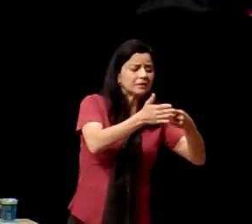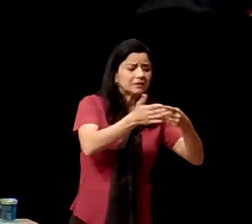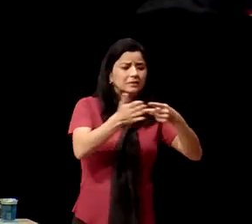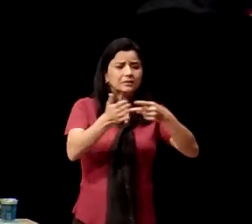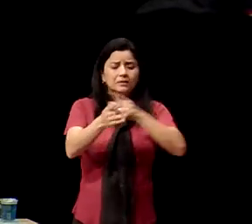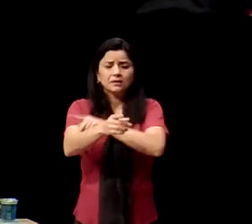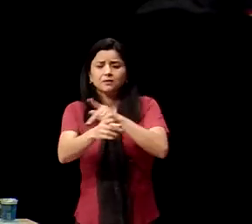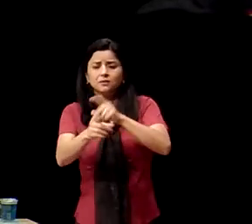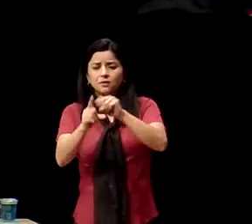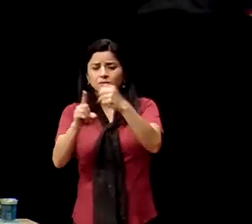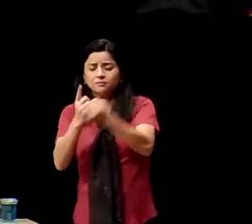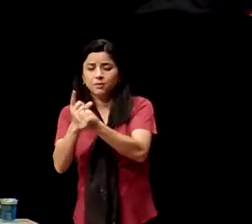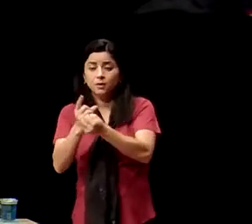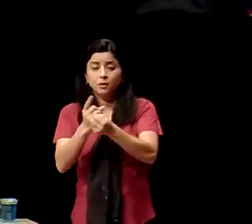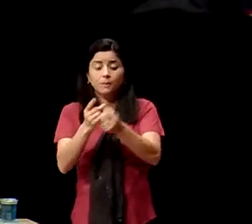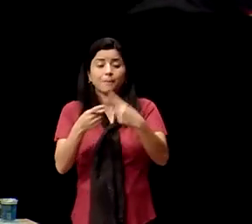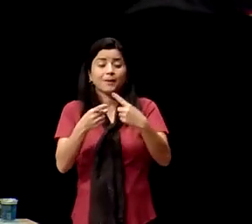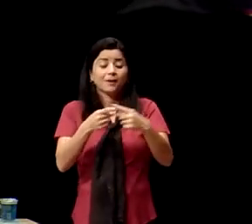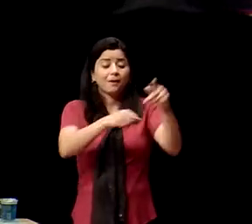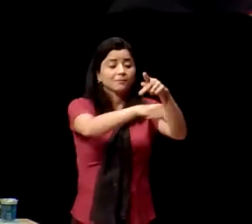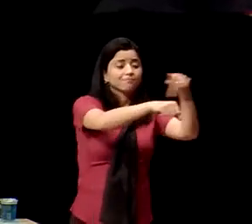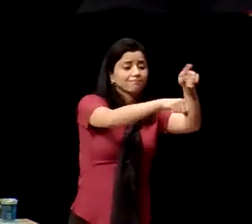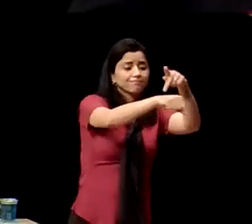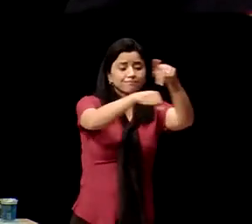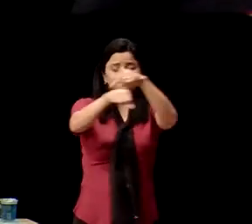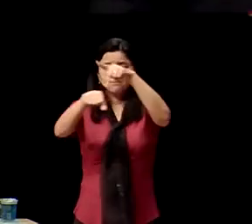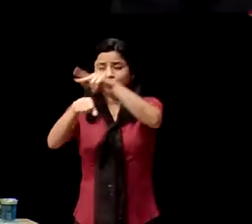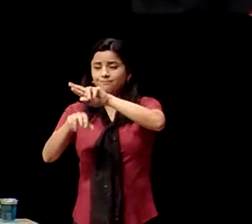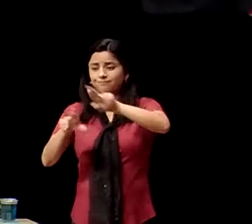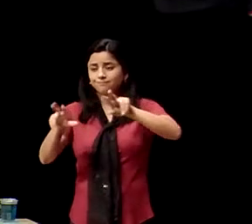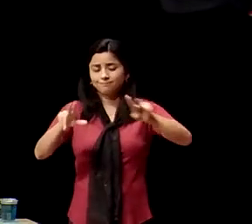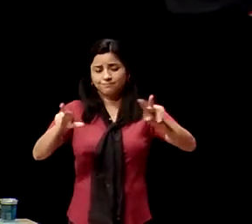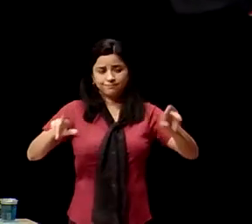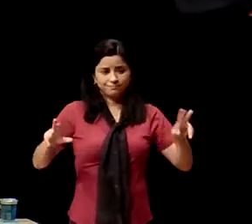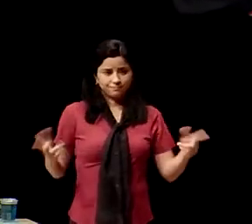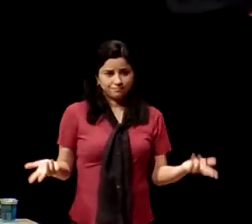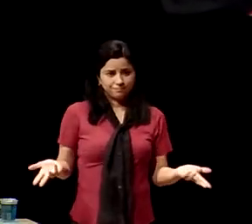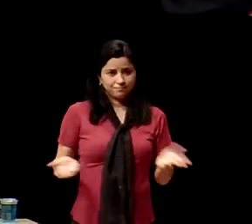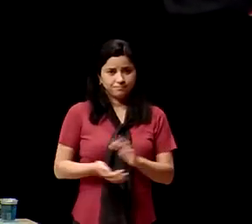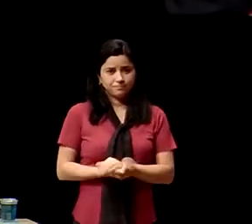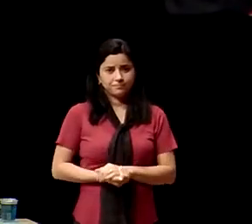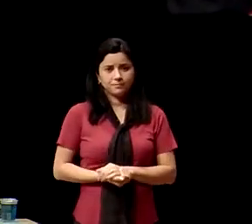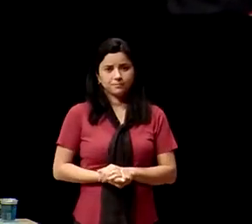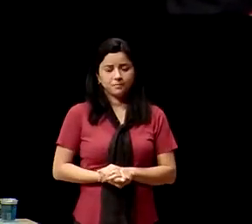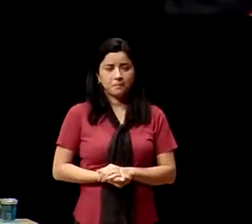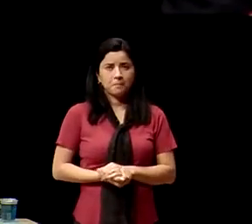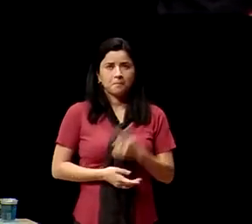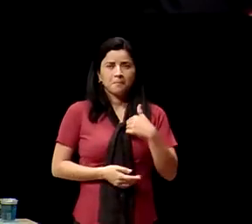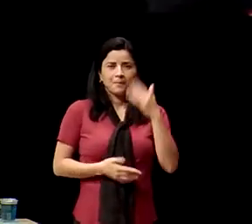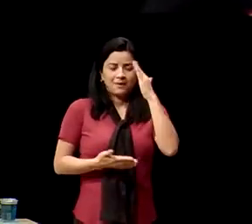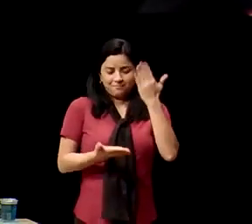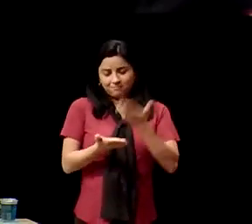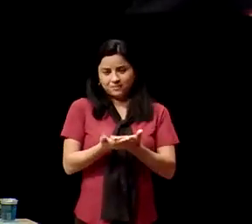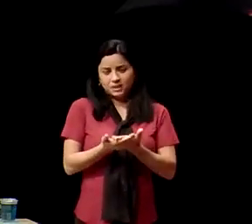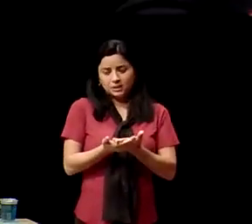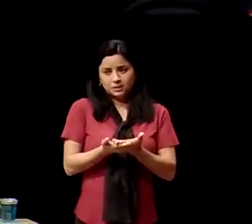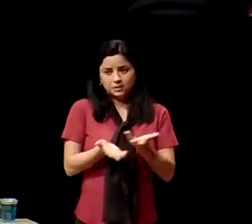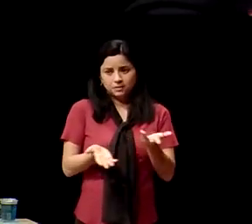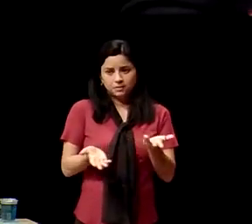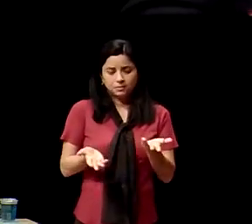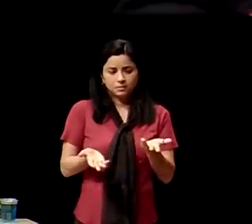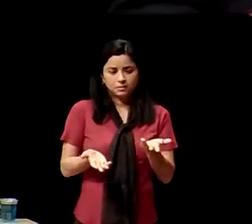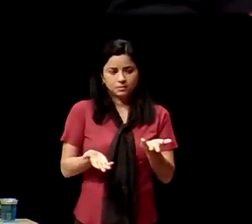dentro de países diferentes. I think that it is obvious. Eu creio que é óbvio that